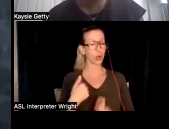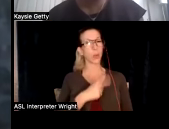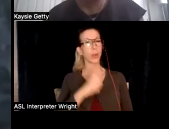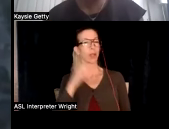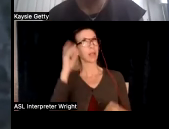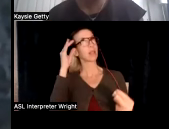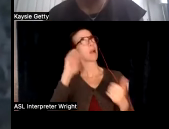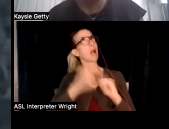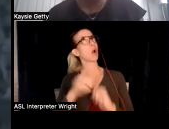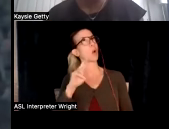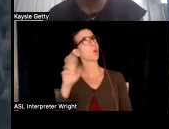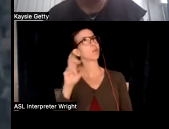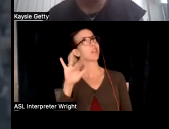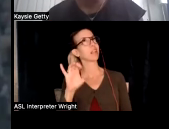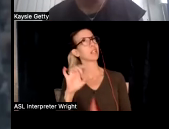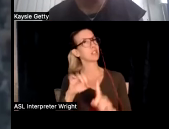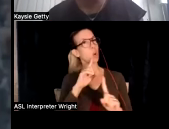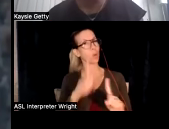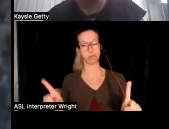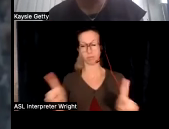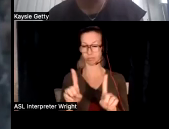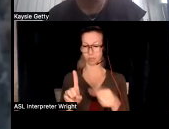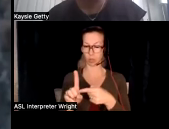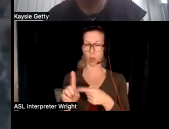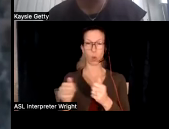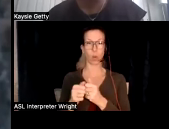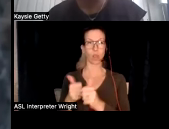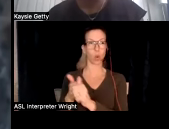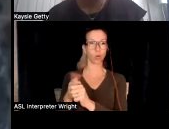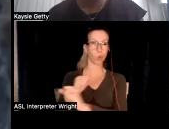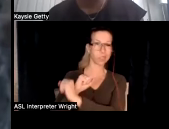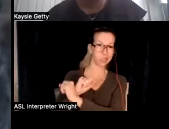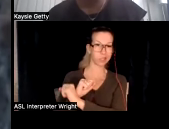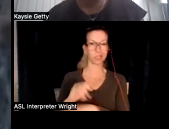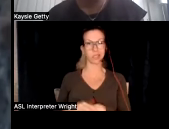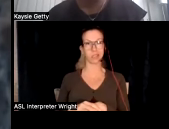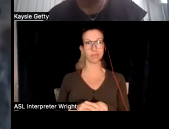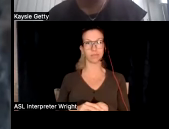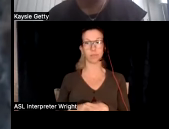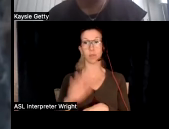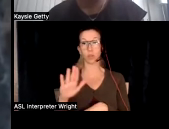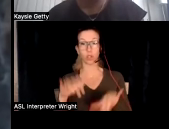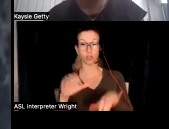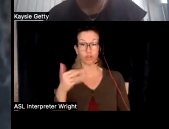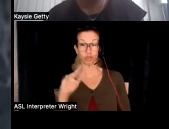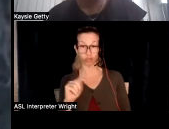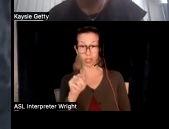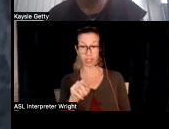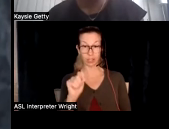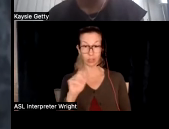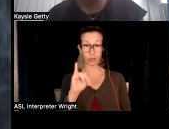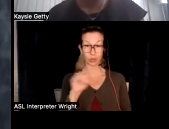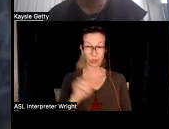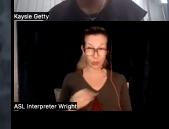coupled with the concept of resistance and protest. And in both your chat comments and in the TRIZ exercise